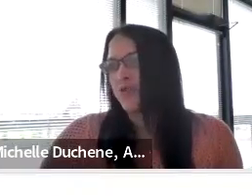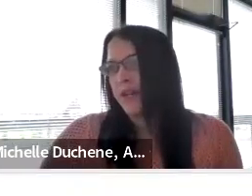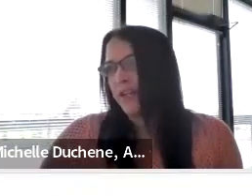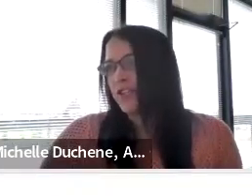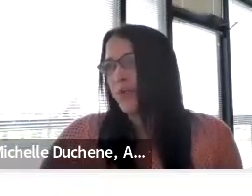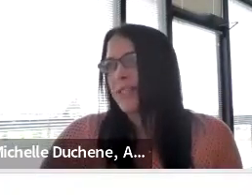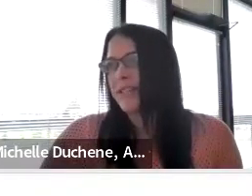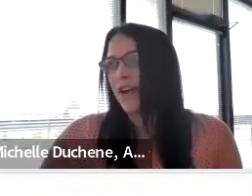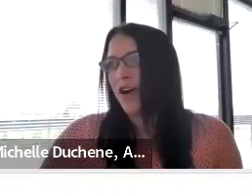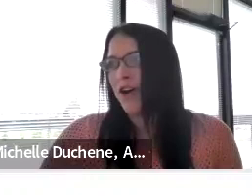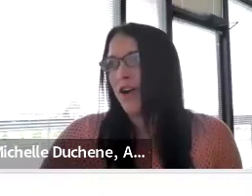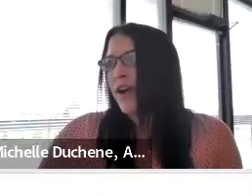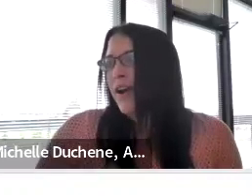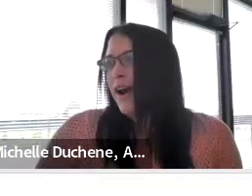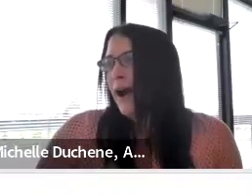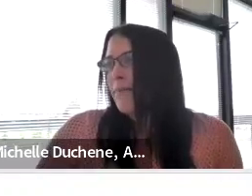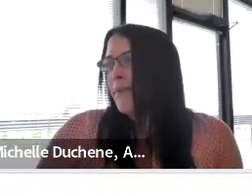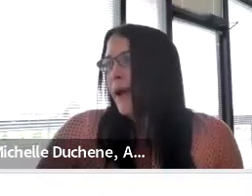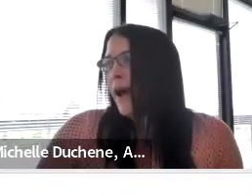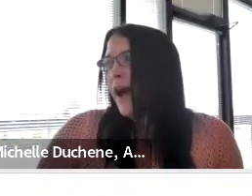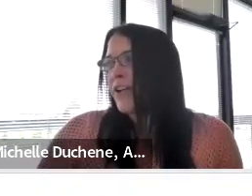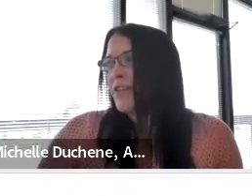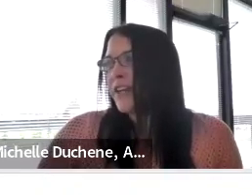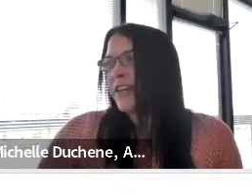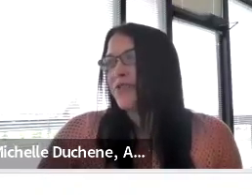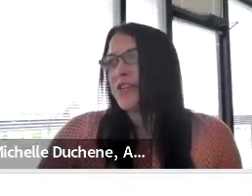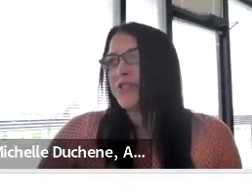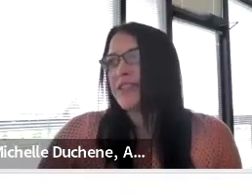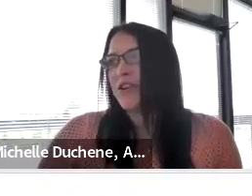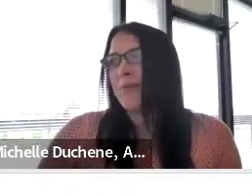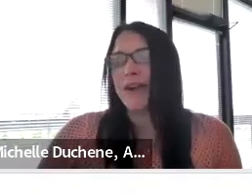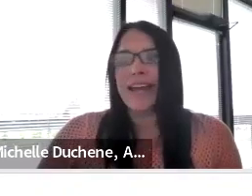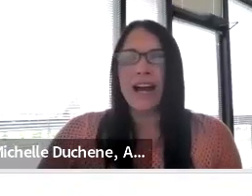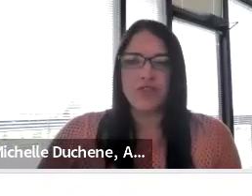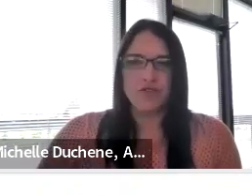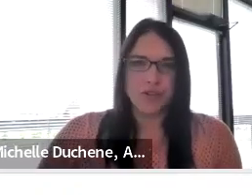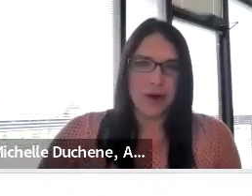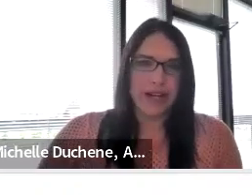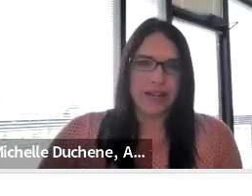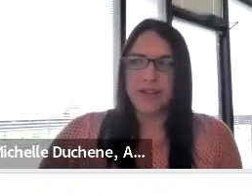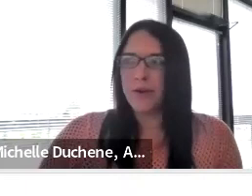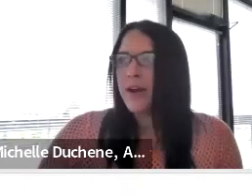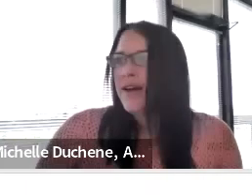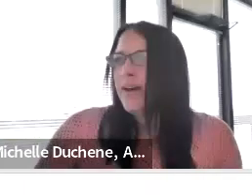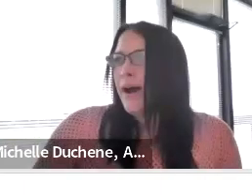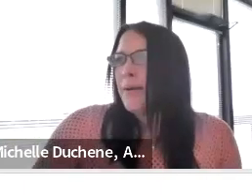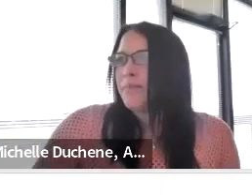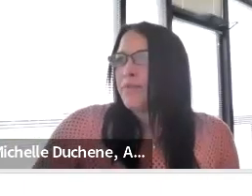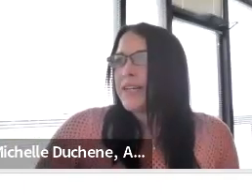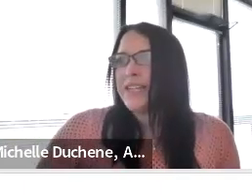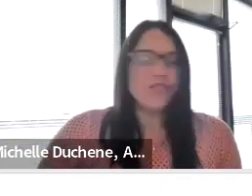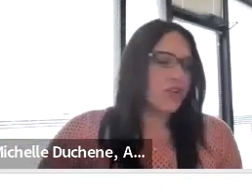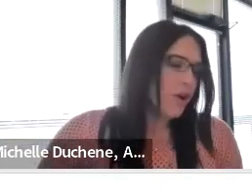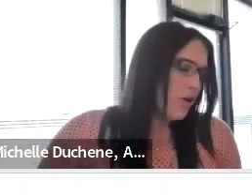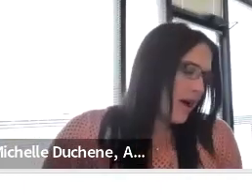9,858 trainings. So we still are higher than any other regional center, about 800 trainings. So